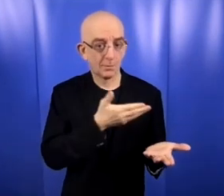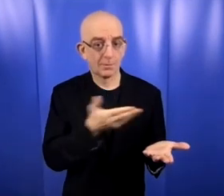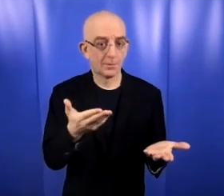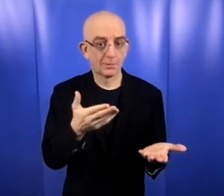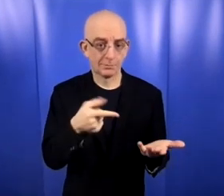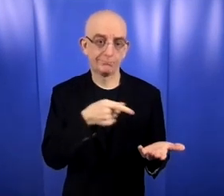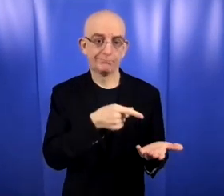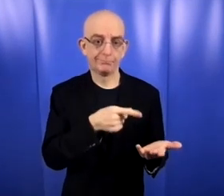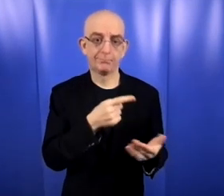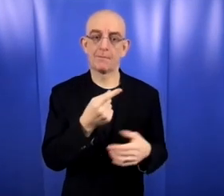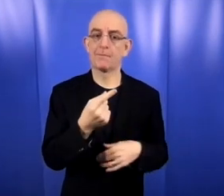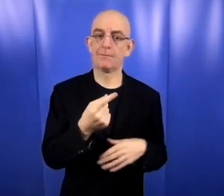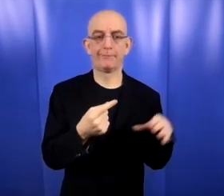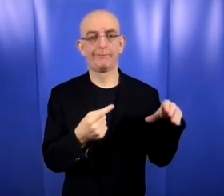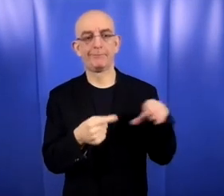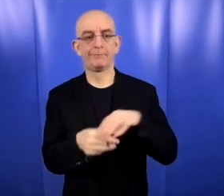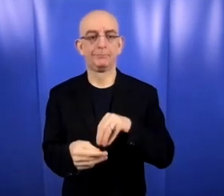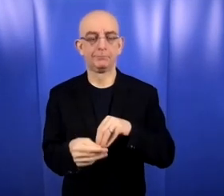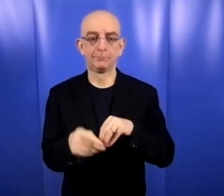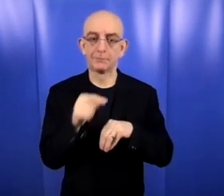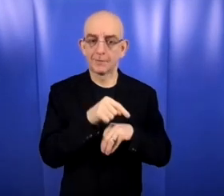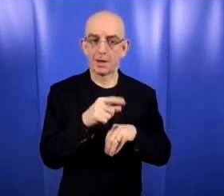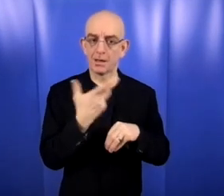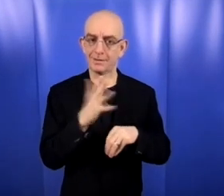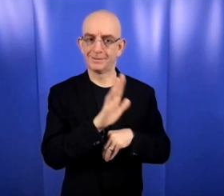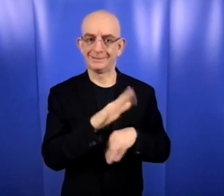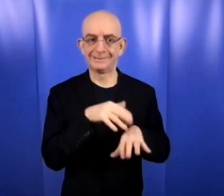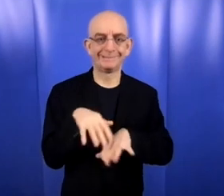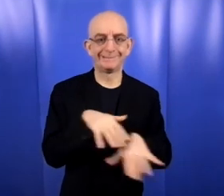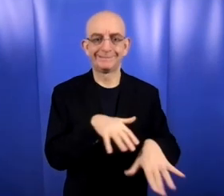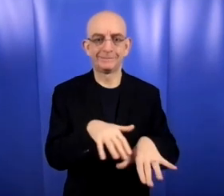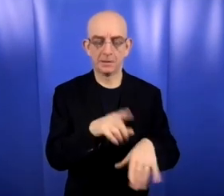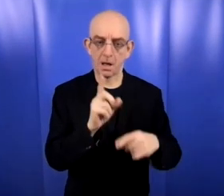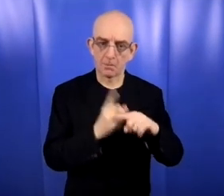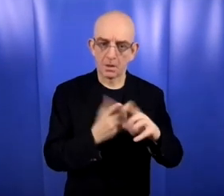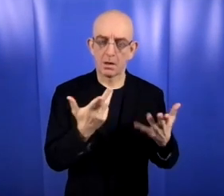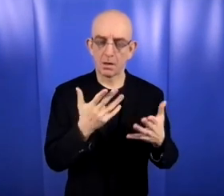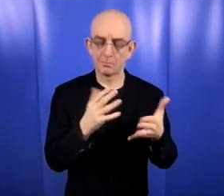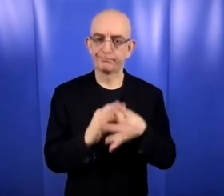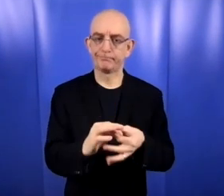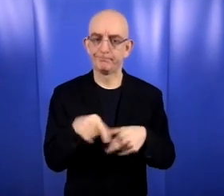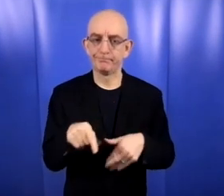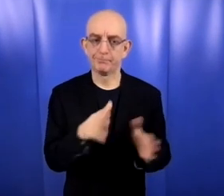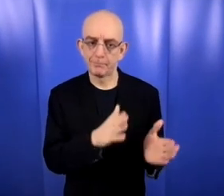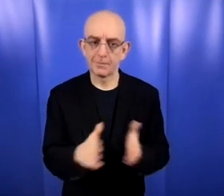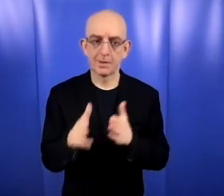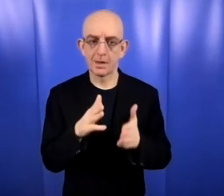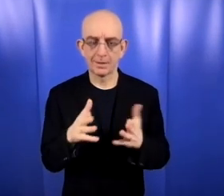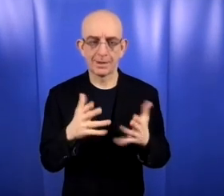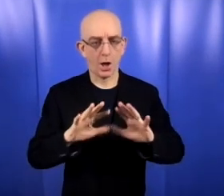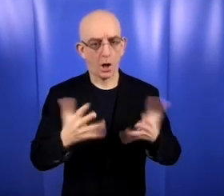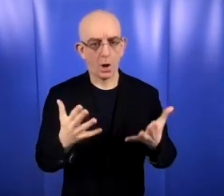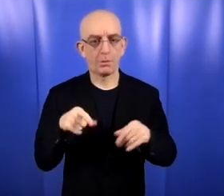doing that, and it's something it should be commended for. Okay, it's one of the great achievements